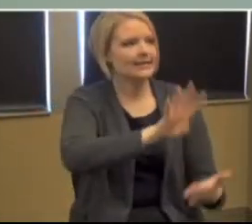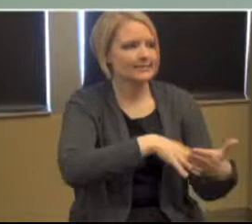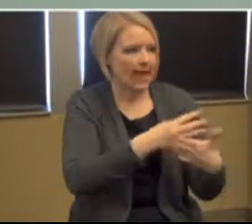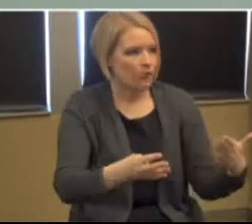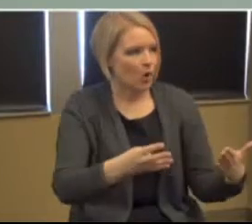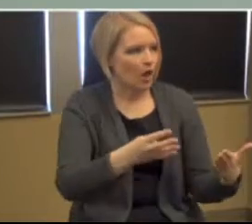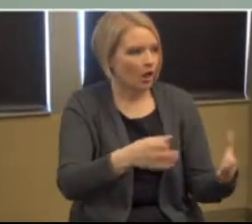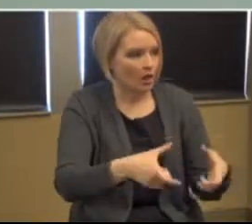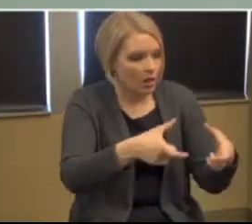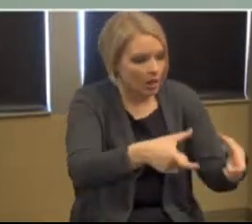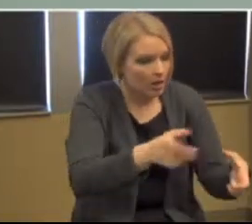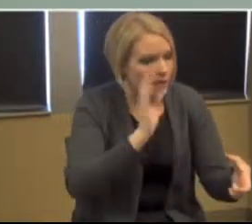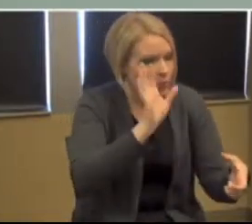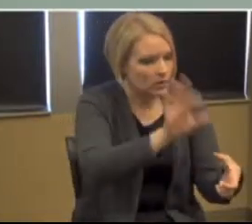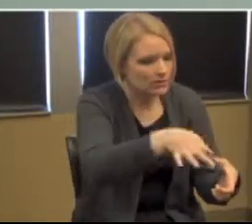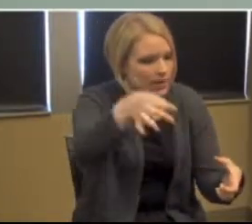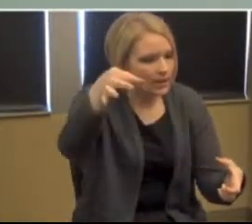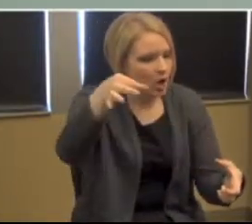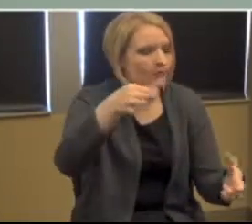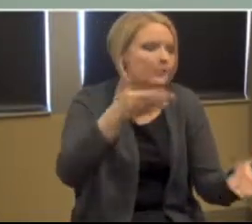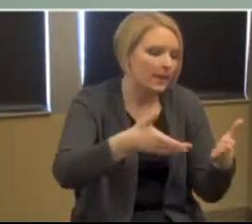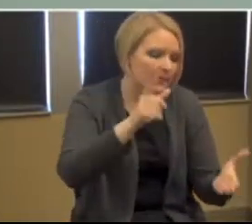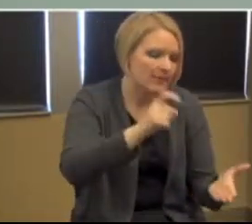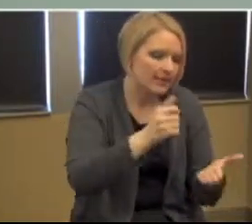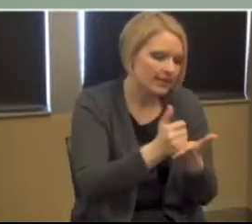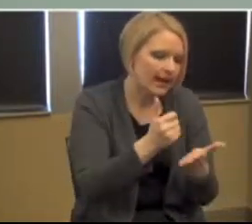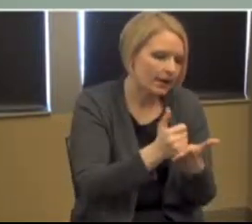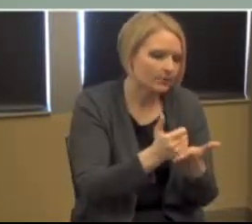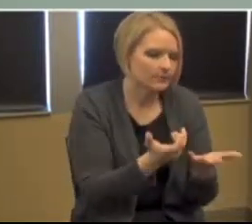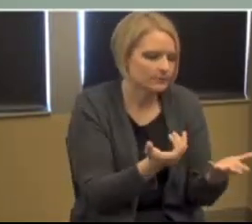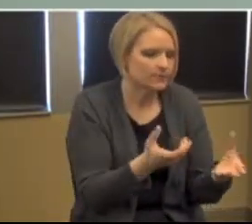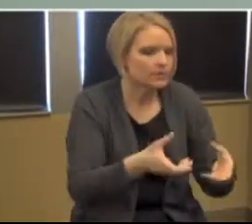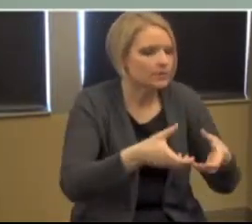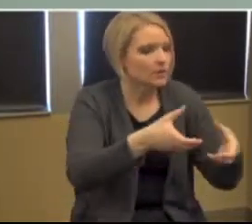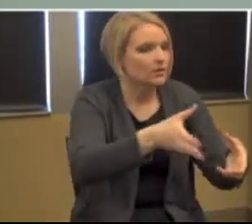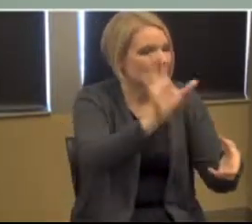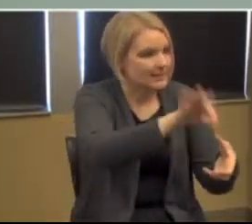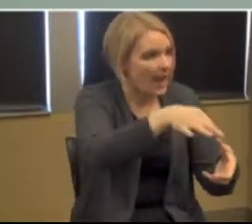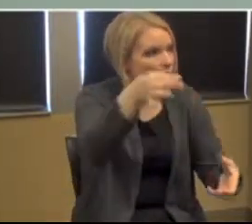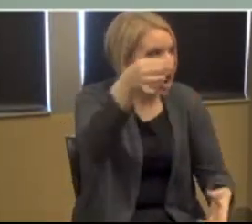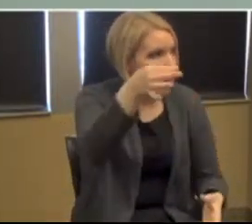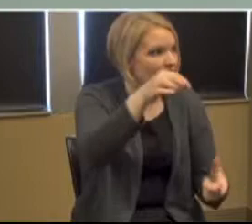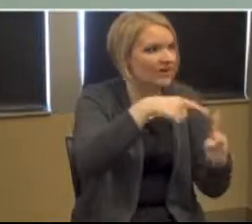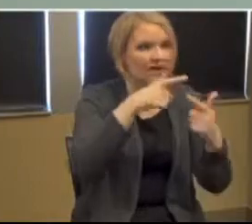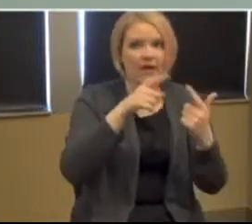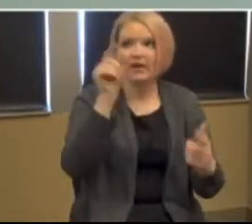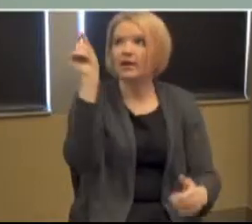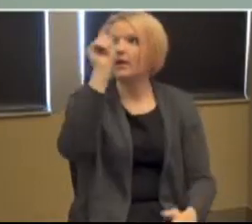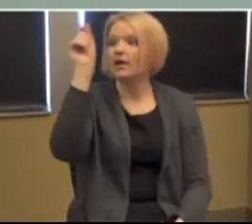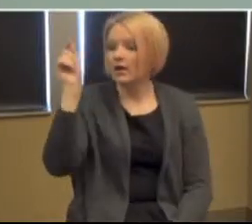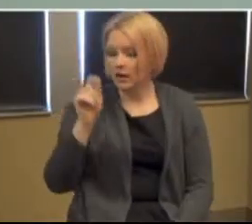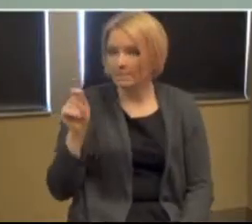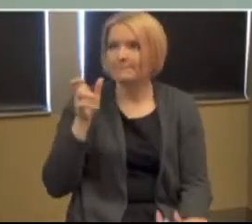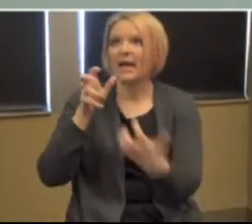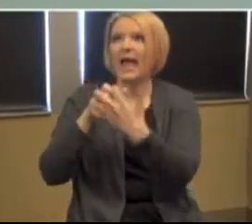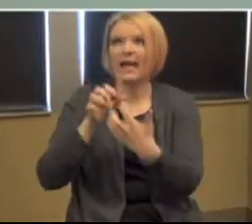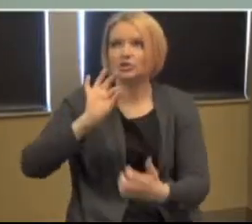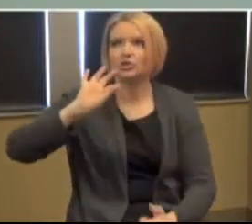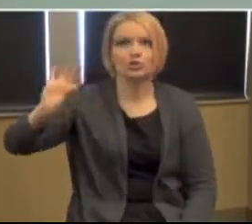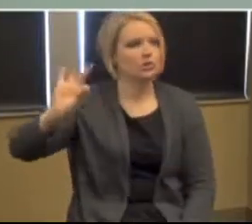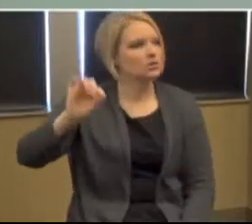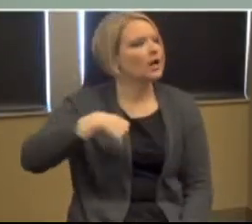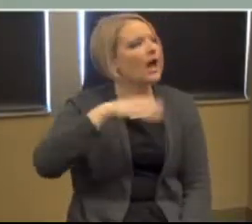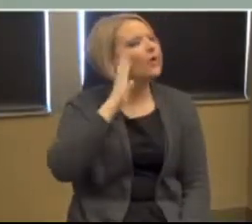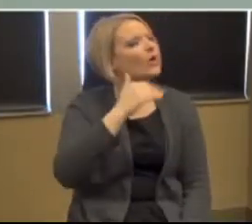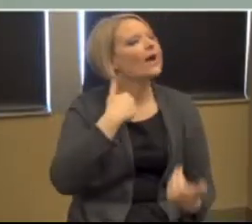it off. May need some assistance. I need assistance. And then they can take this and match it to the area. And I'll have another